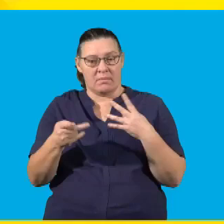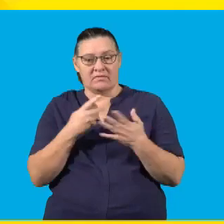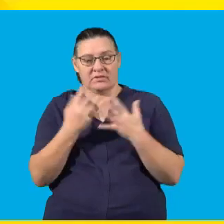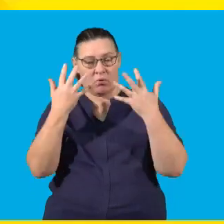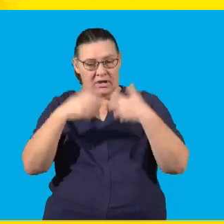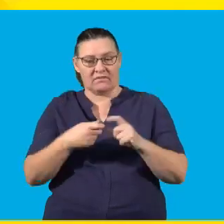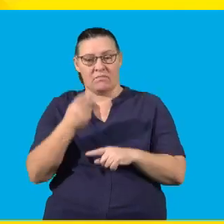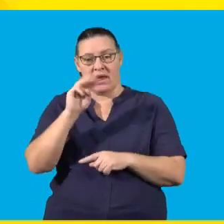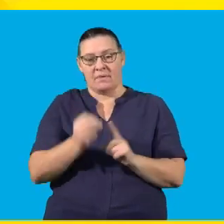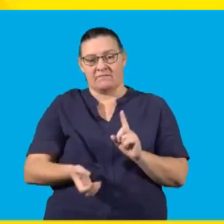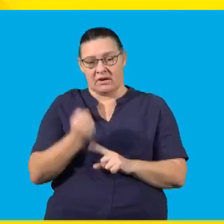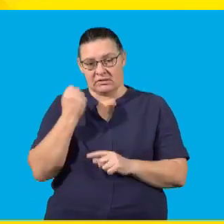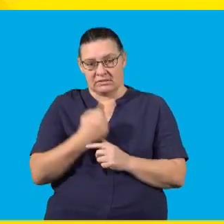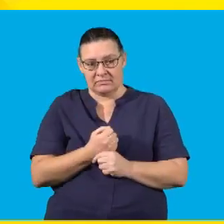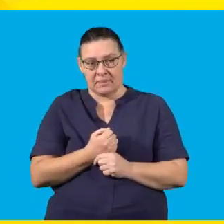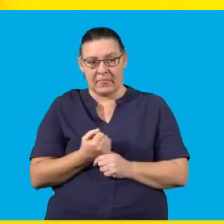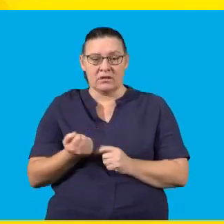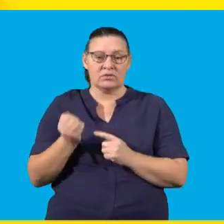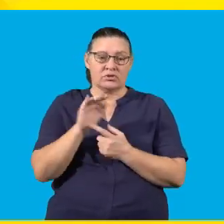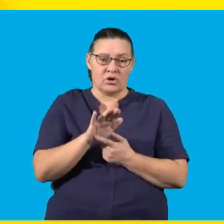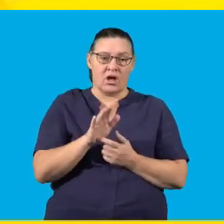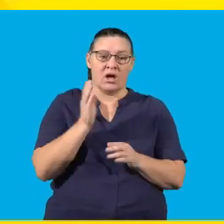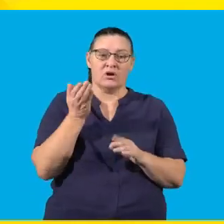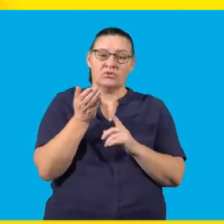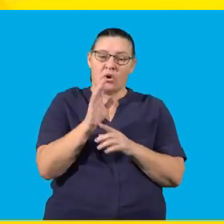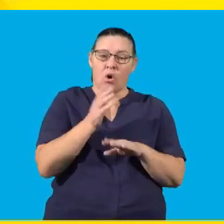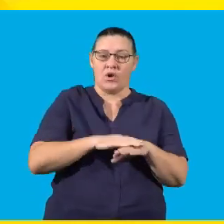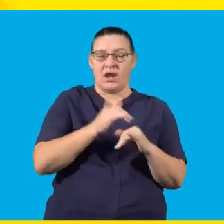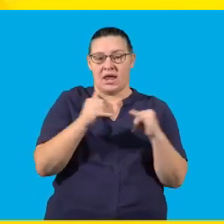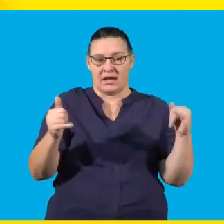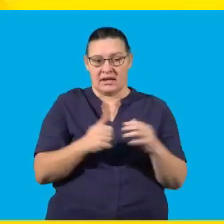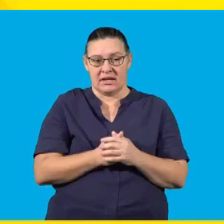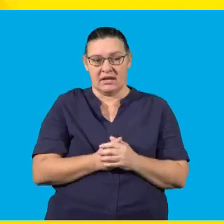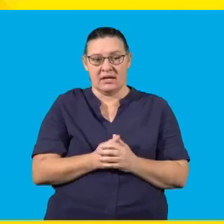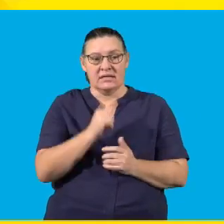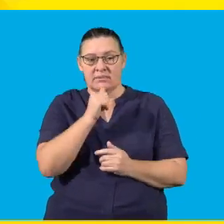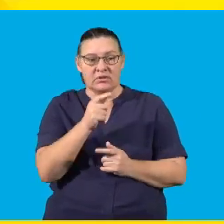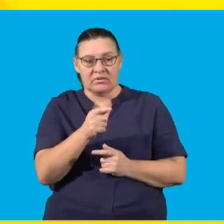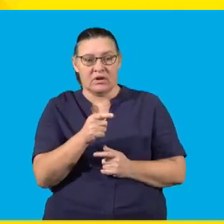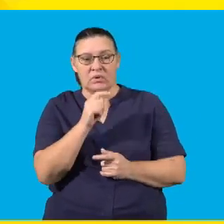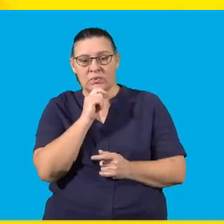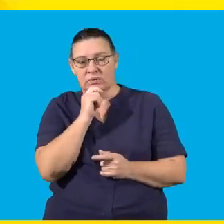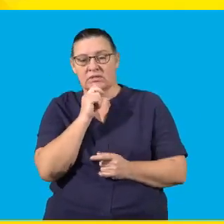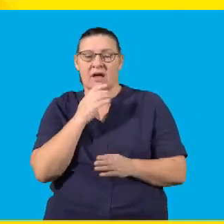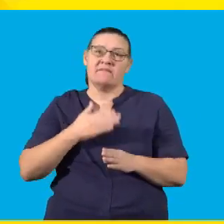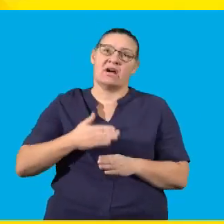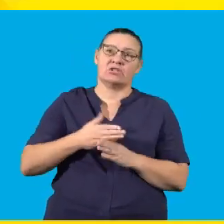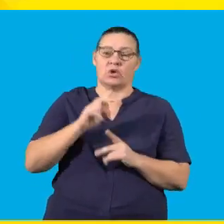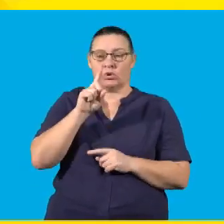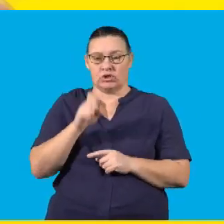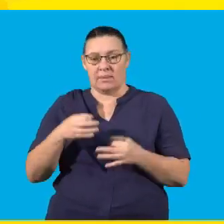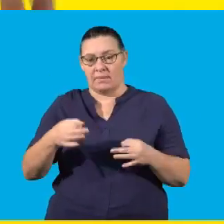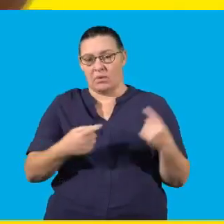coordinates of M. That's the first step. Now, to show that a point lies on a line, and this is the same even when you're dealing with function